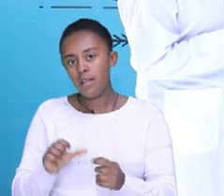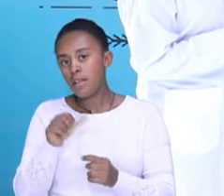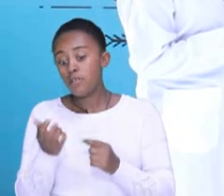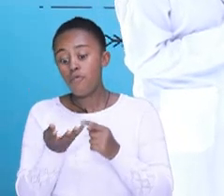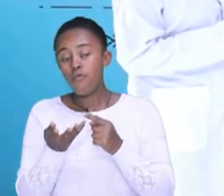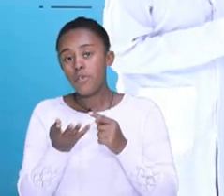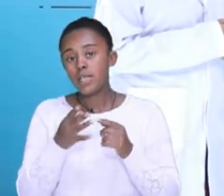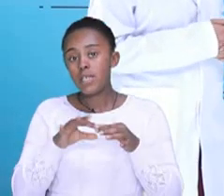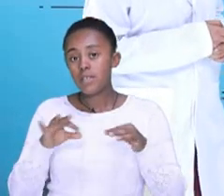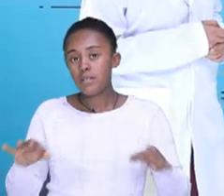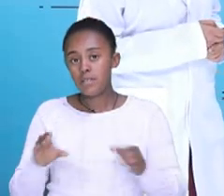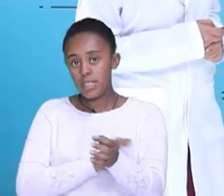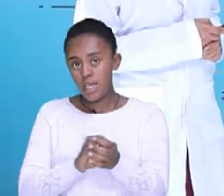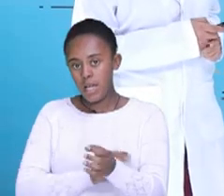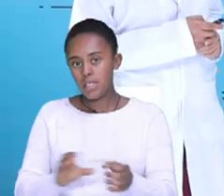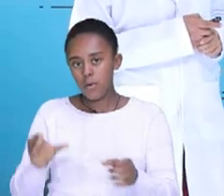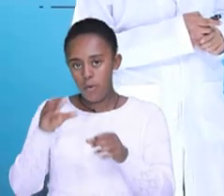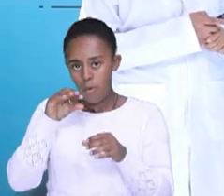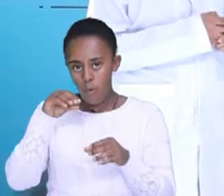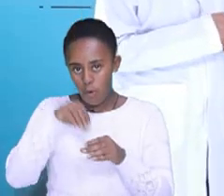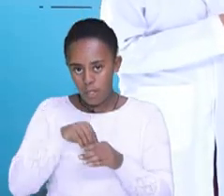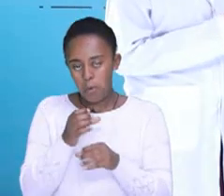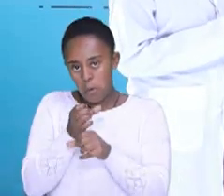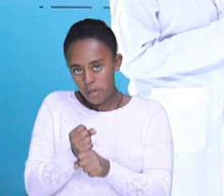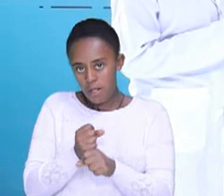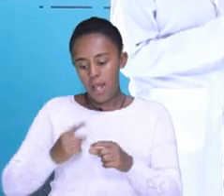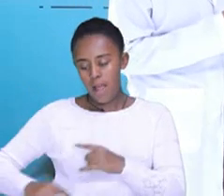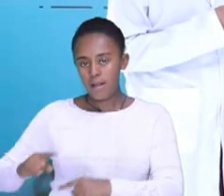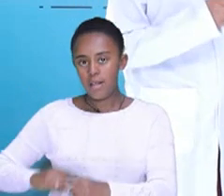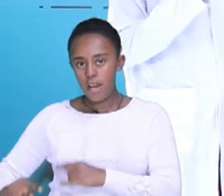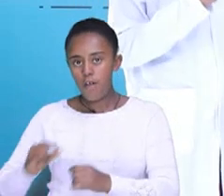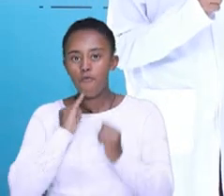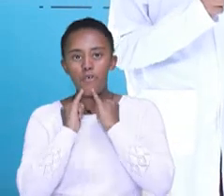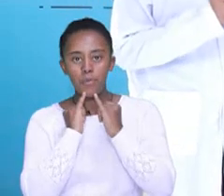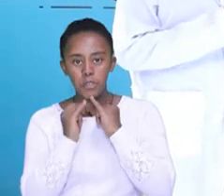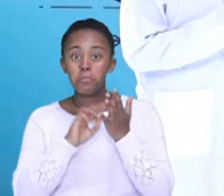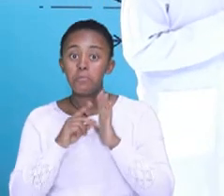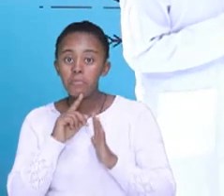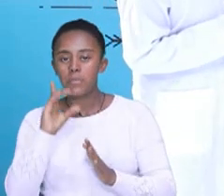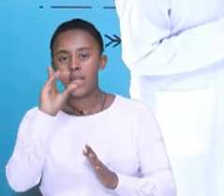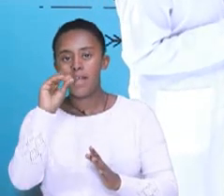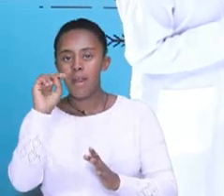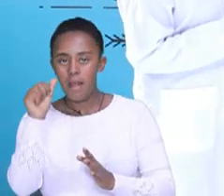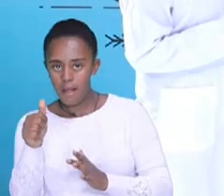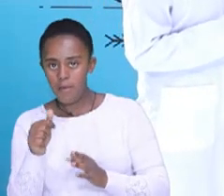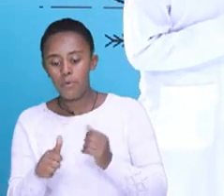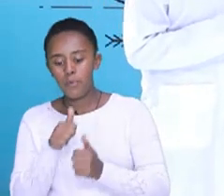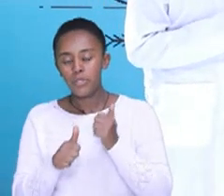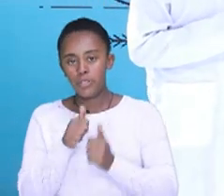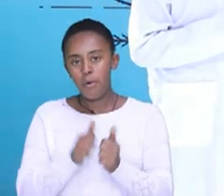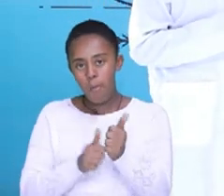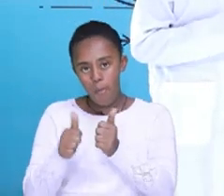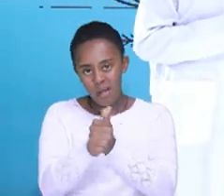fourth statement, cells contain hereditary information, which means DNA, which is